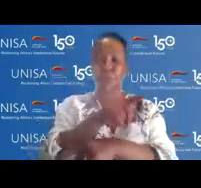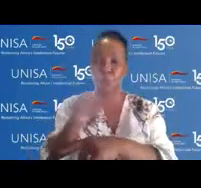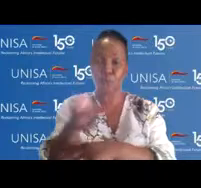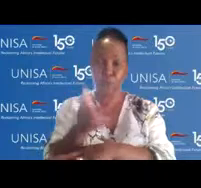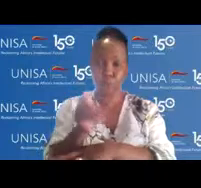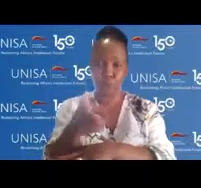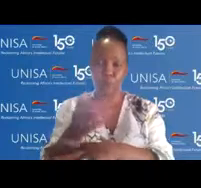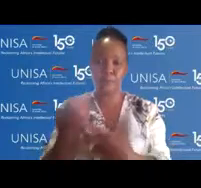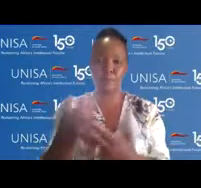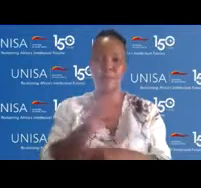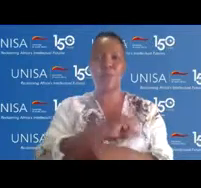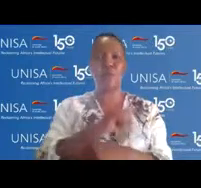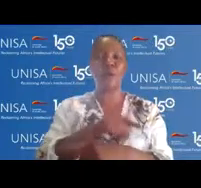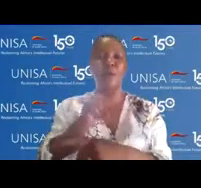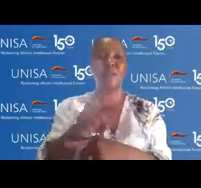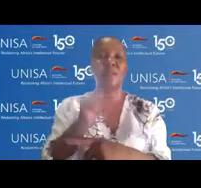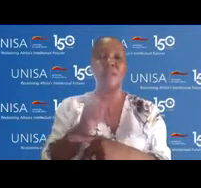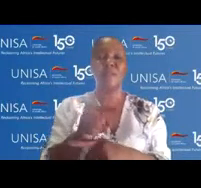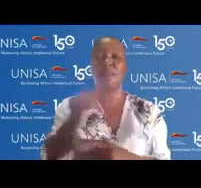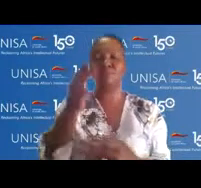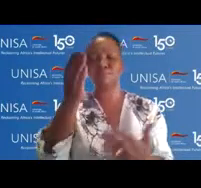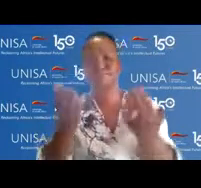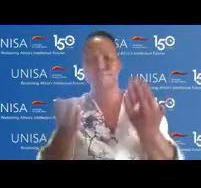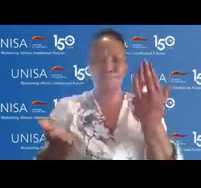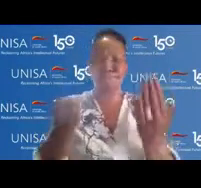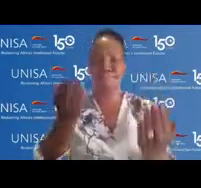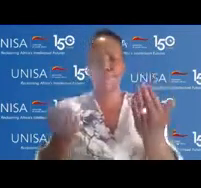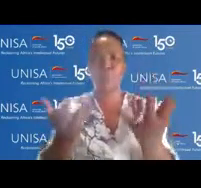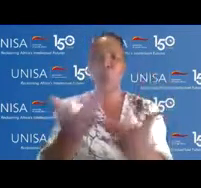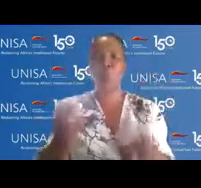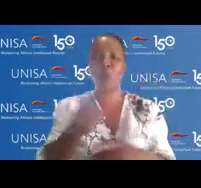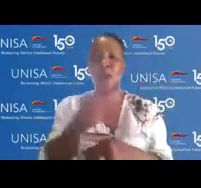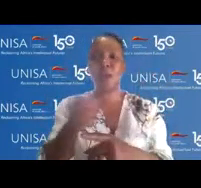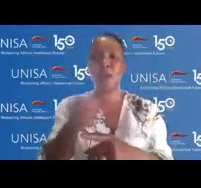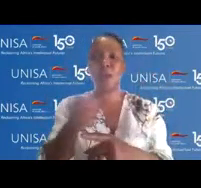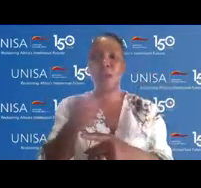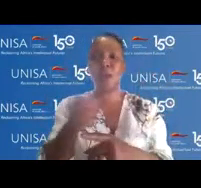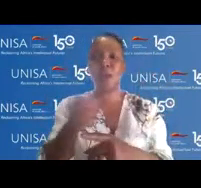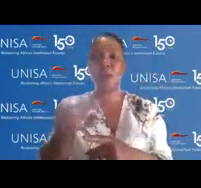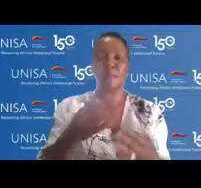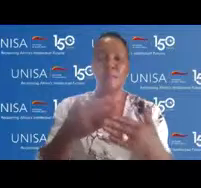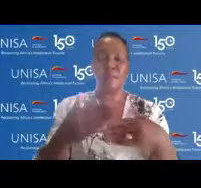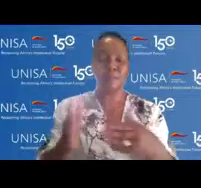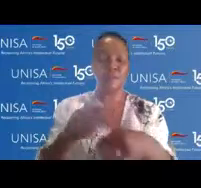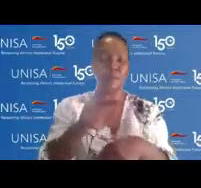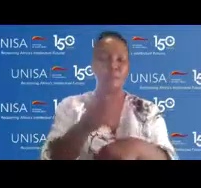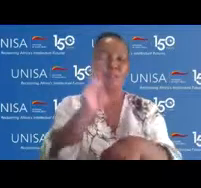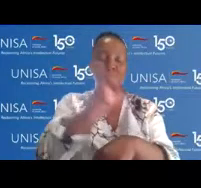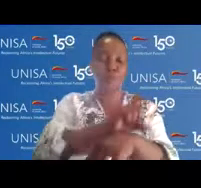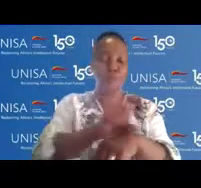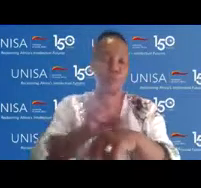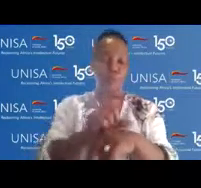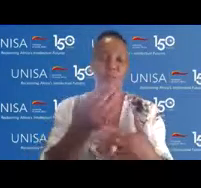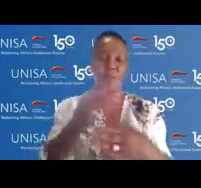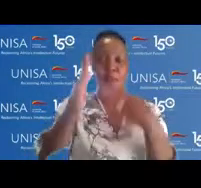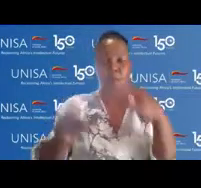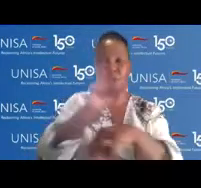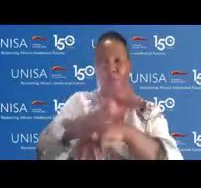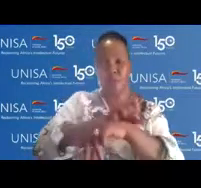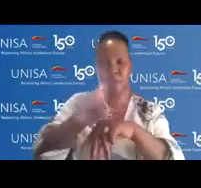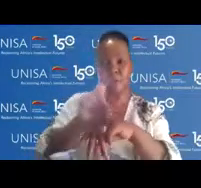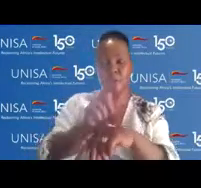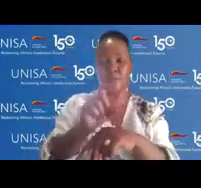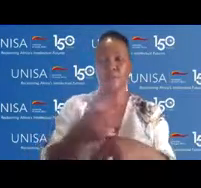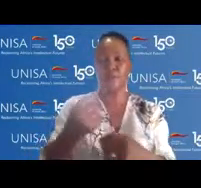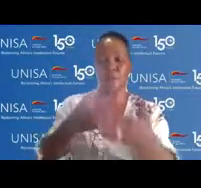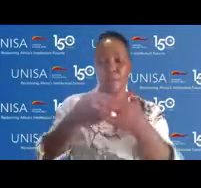really gauges us where you're at in the beginning of the course and how is it right at the end of the course where you do your post-course assessment